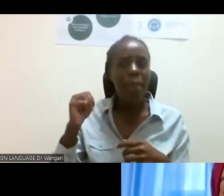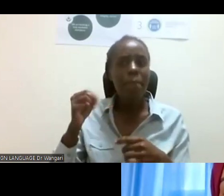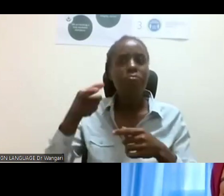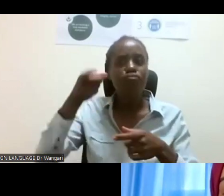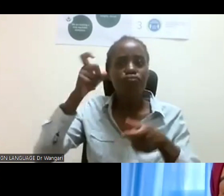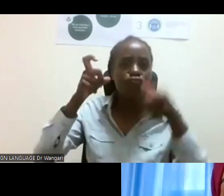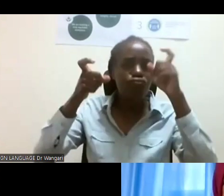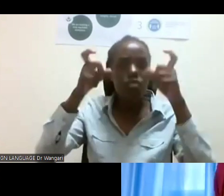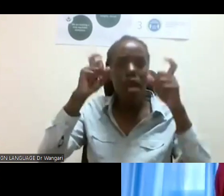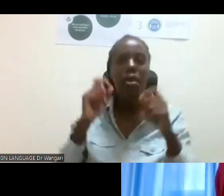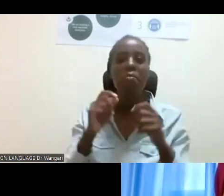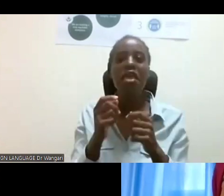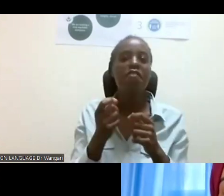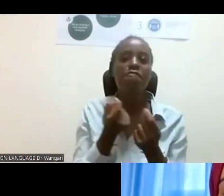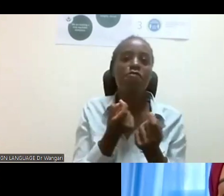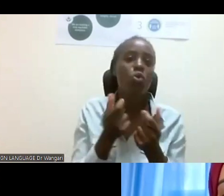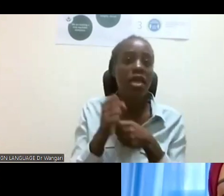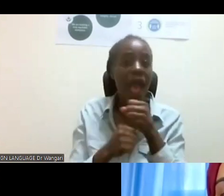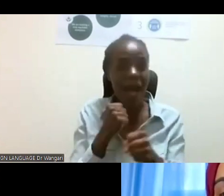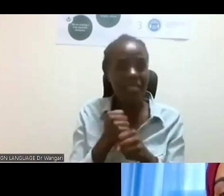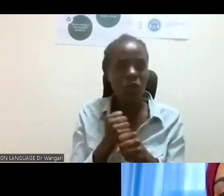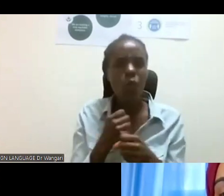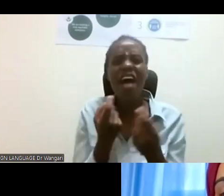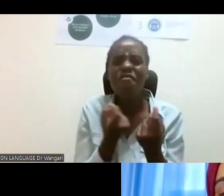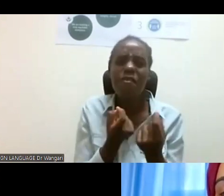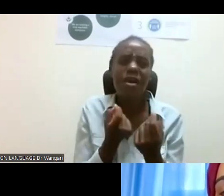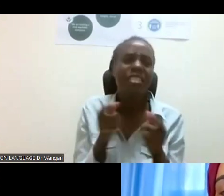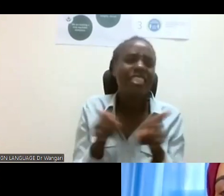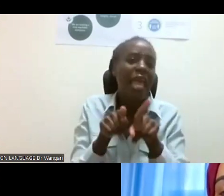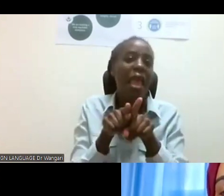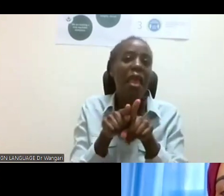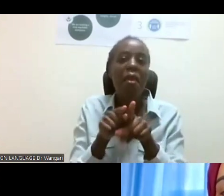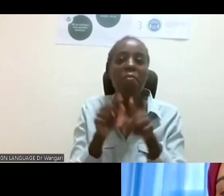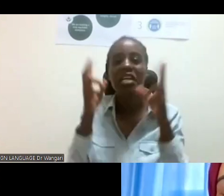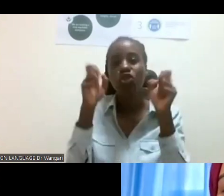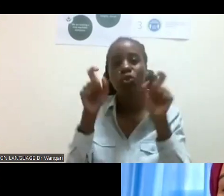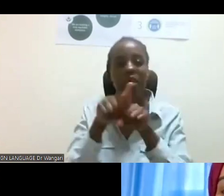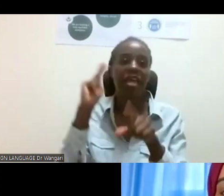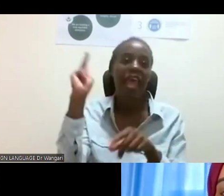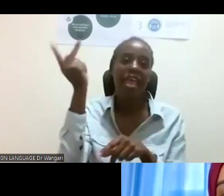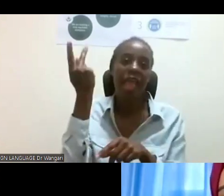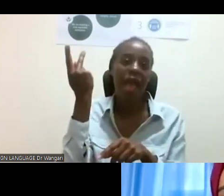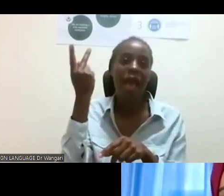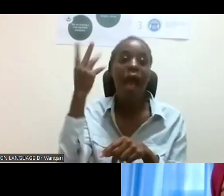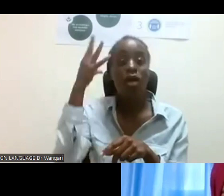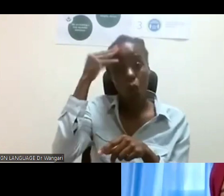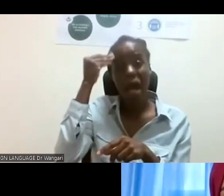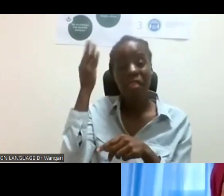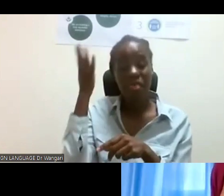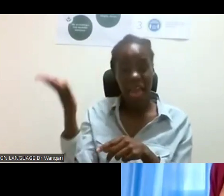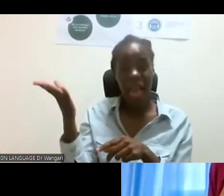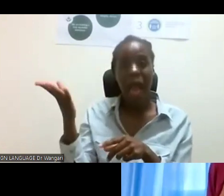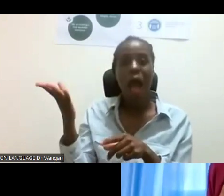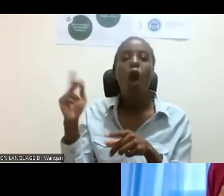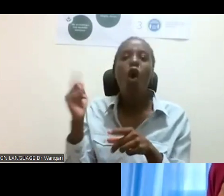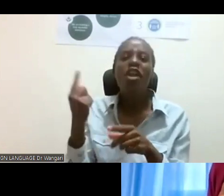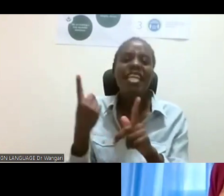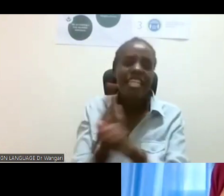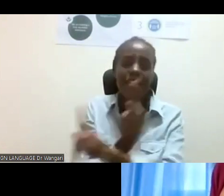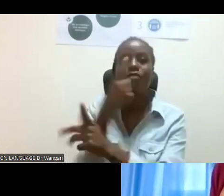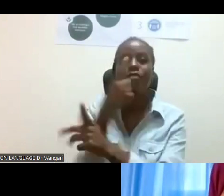think we are facing the same issues as Kenya, but we have different contexts here to